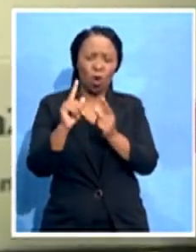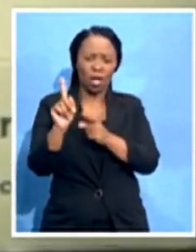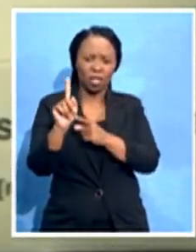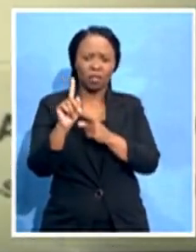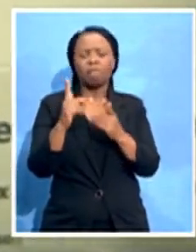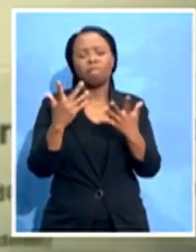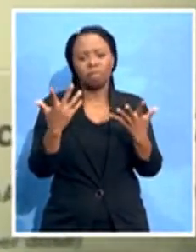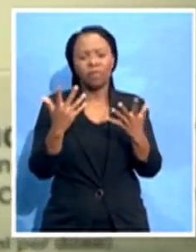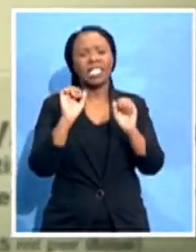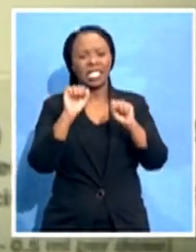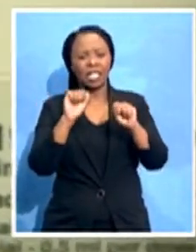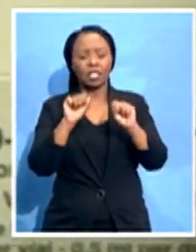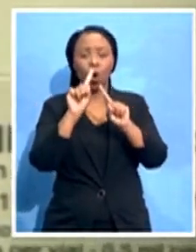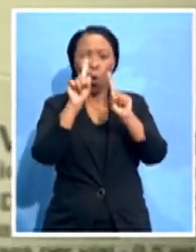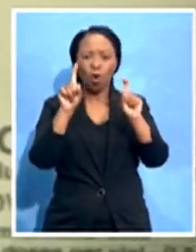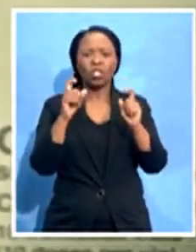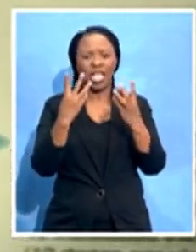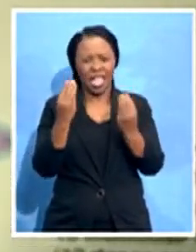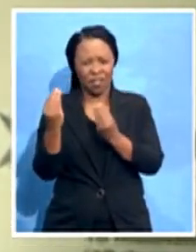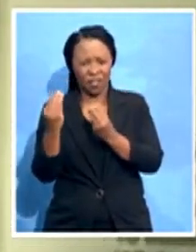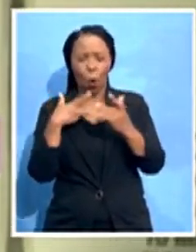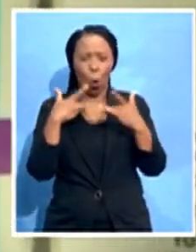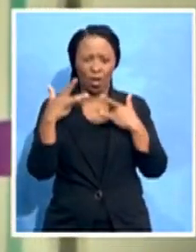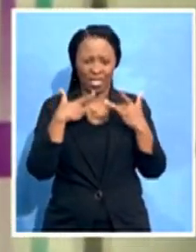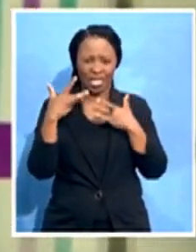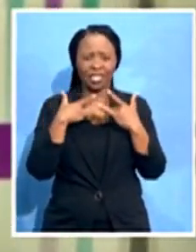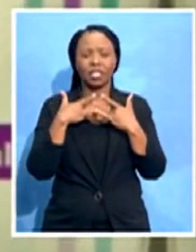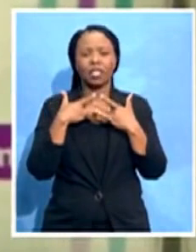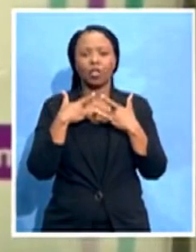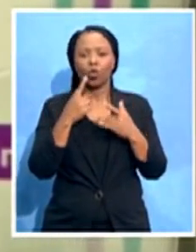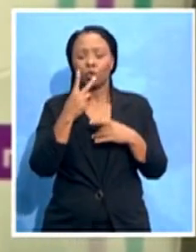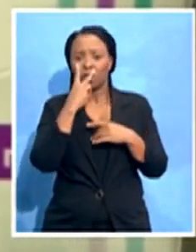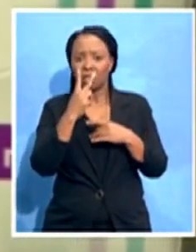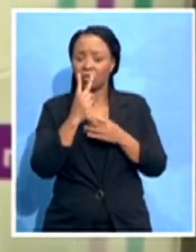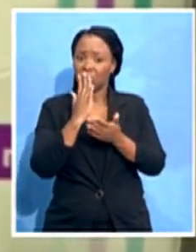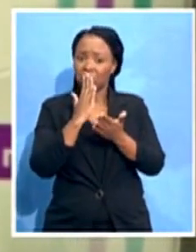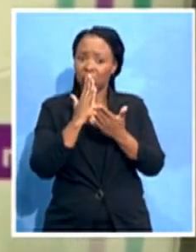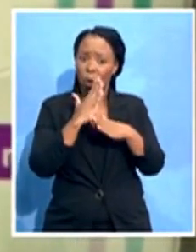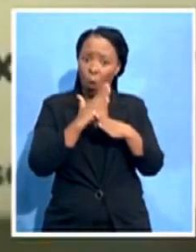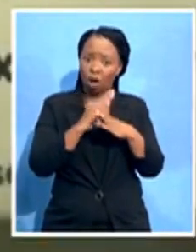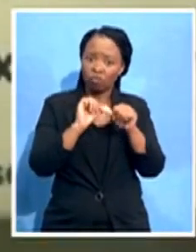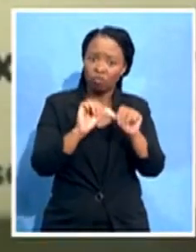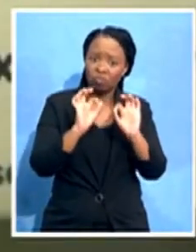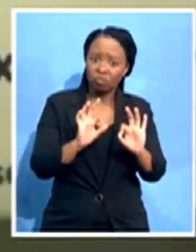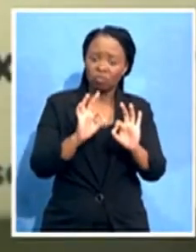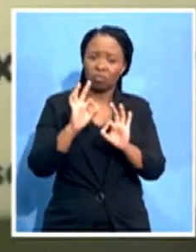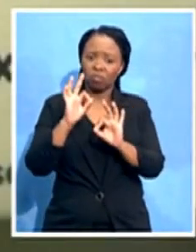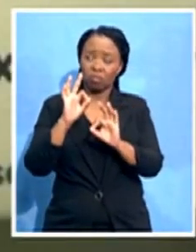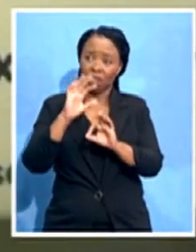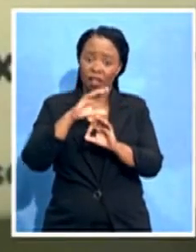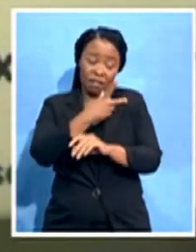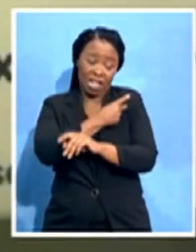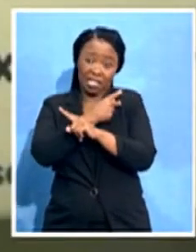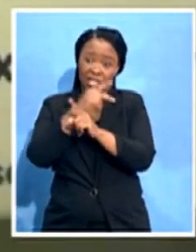raised around the efficacy of this vaccine from China, because, China, like Russia, much